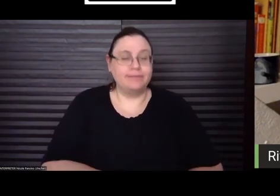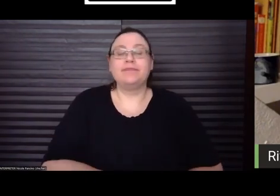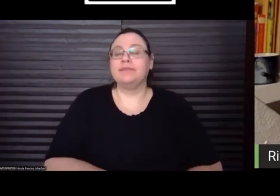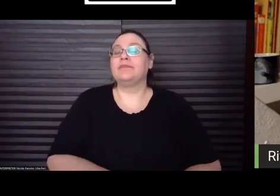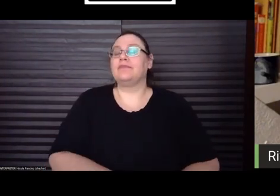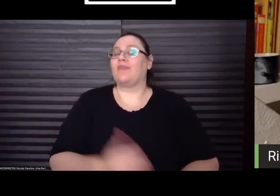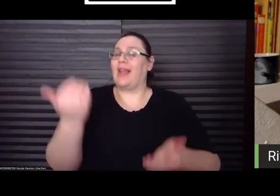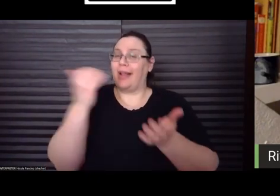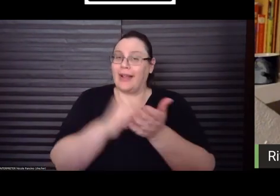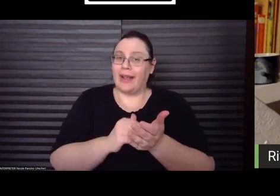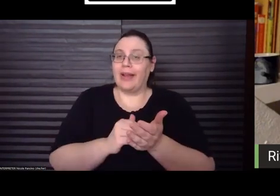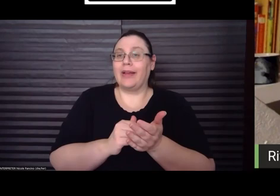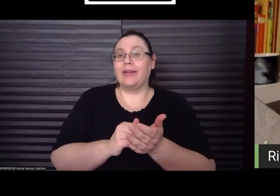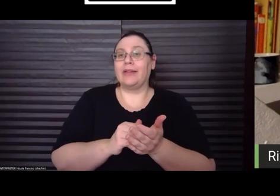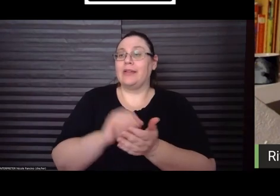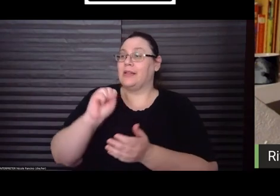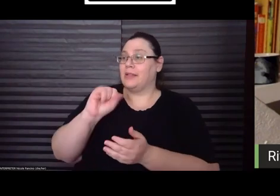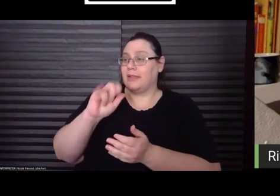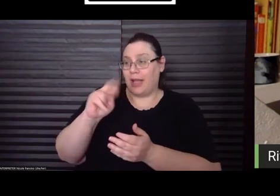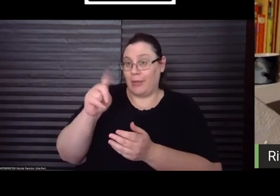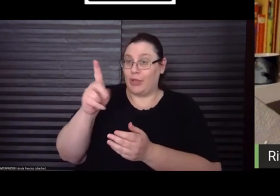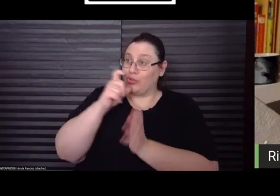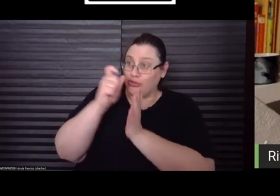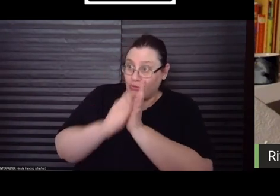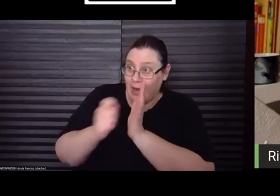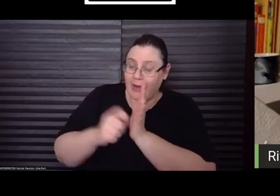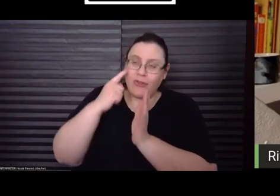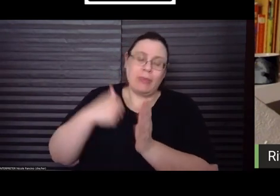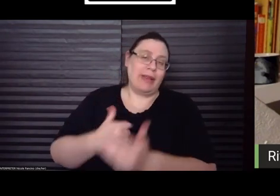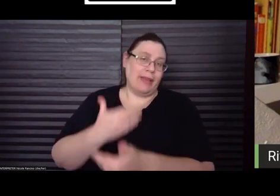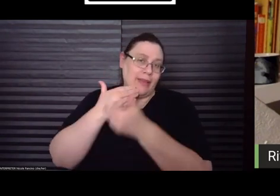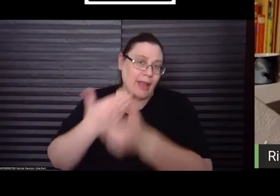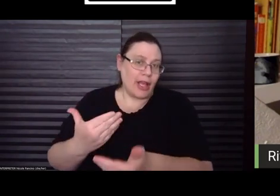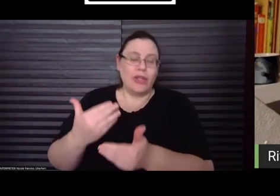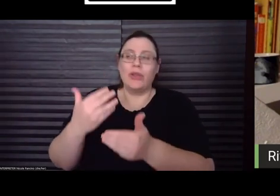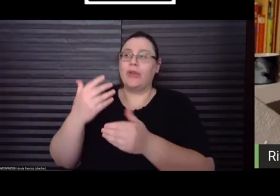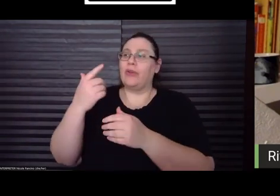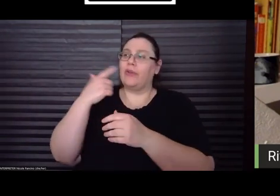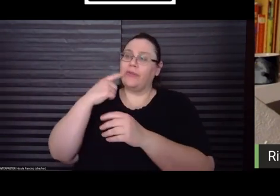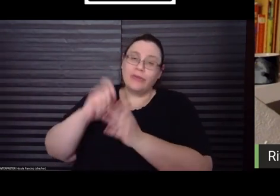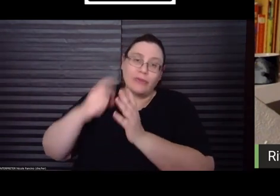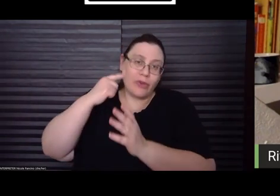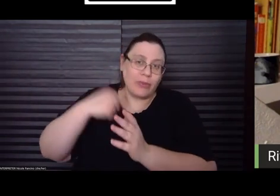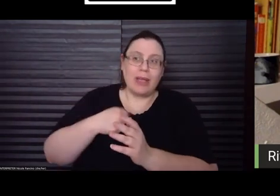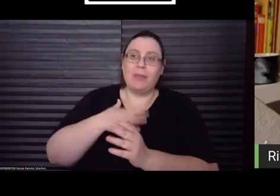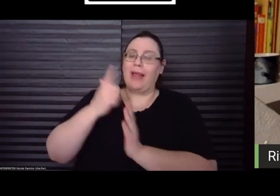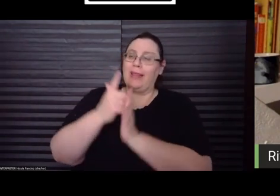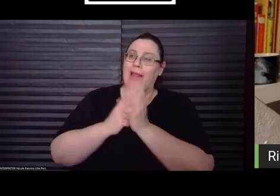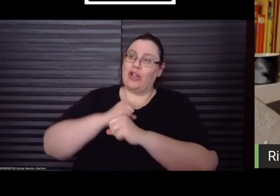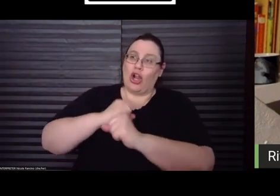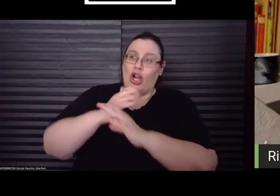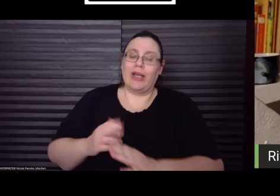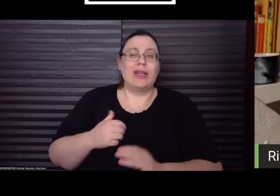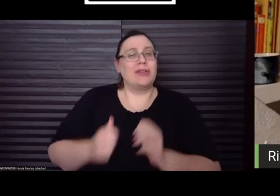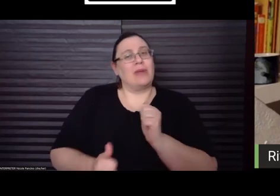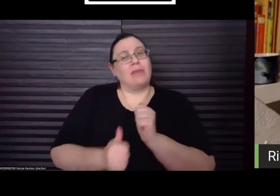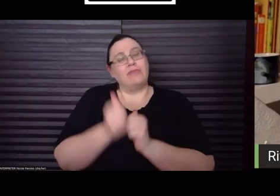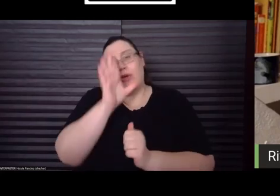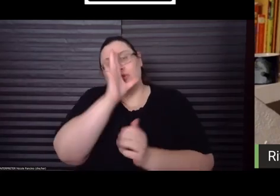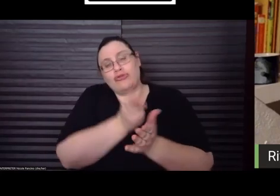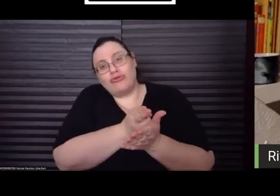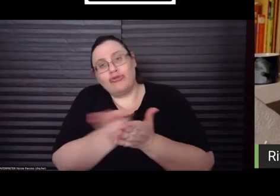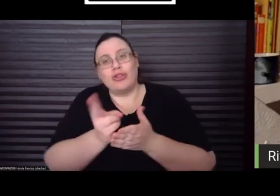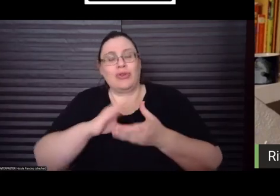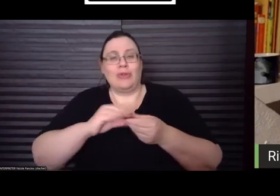Again, I'm grateful to you, Simon, for sitting with me, for writing for me, for being my legal guardian. This is my truest